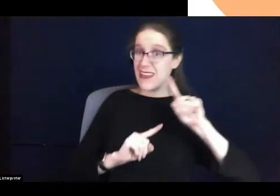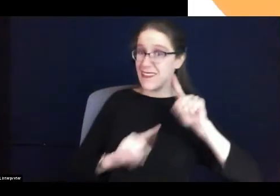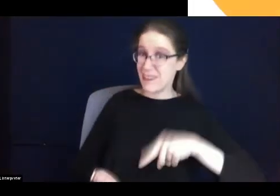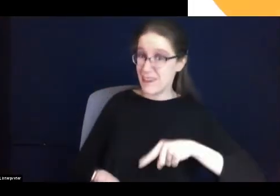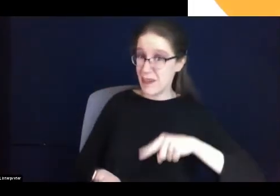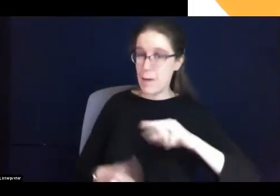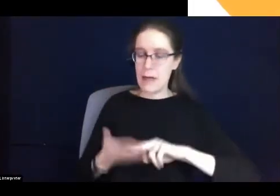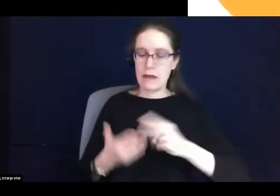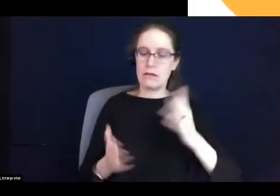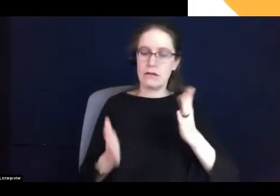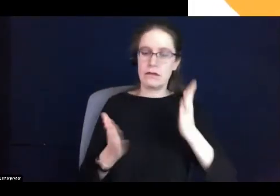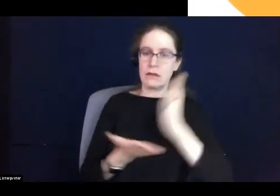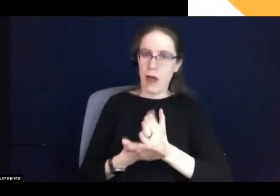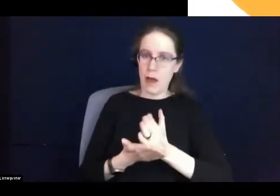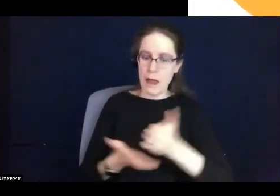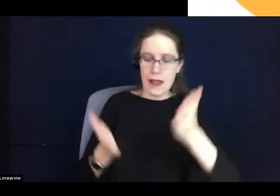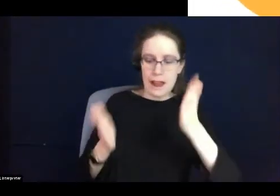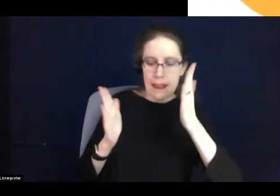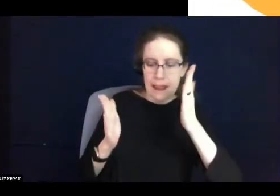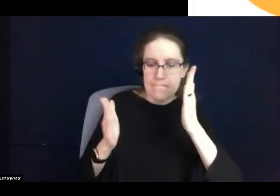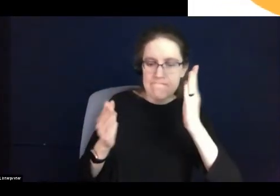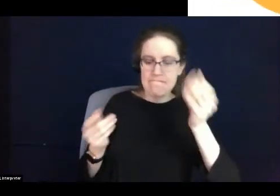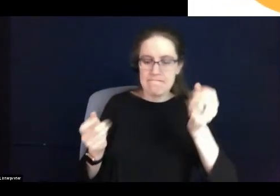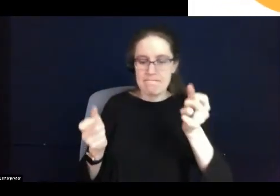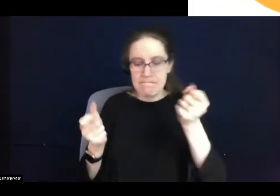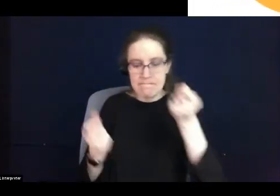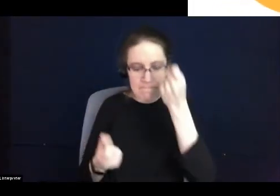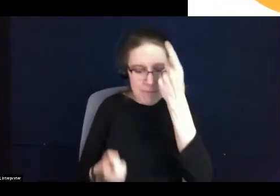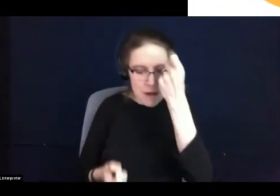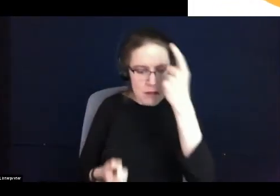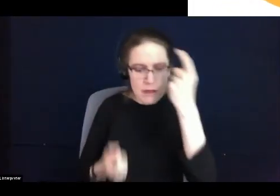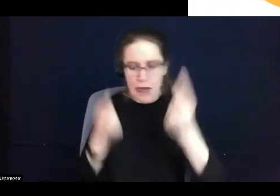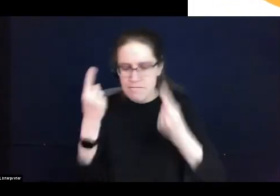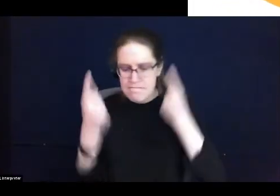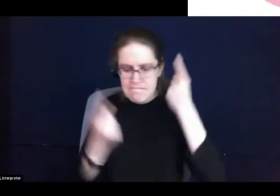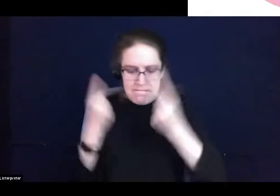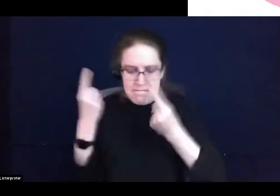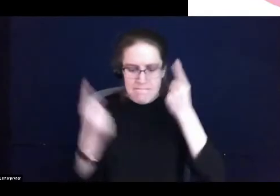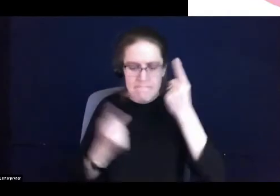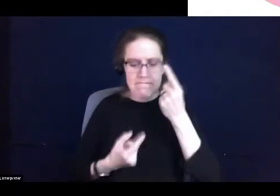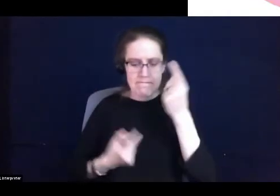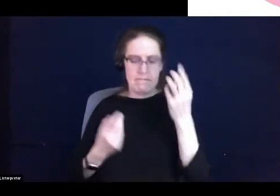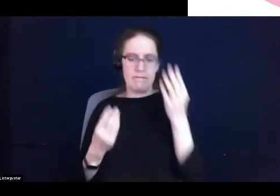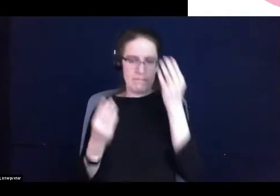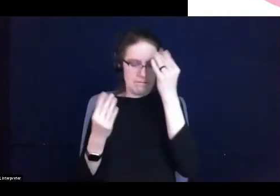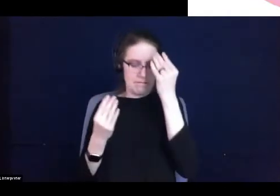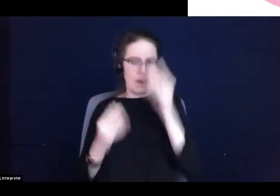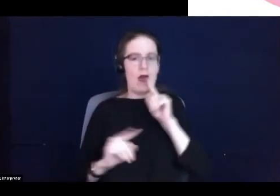thoughtfulness, reason, and understanding.